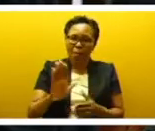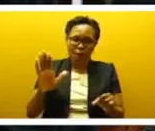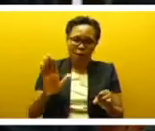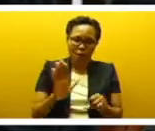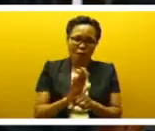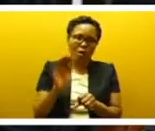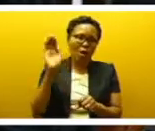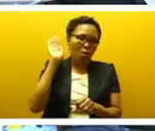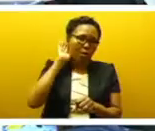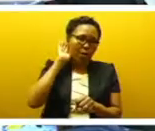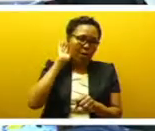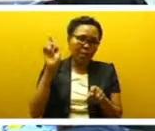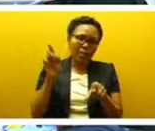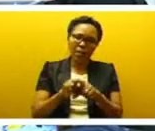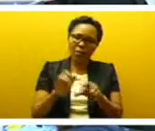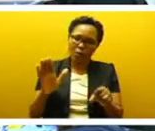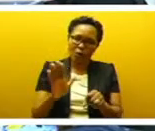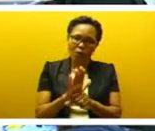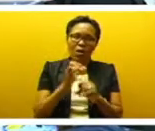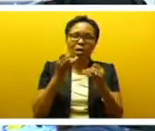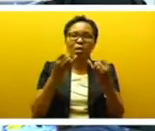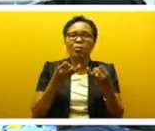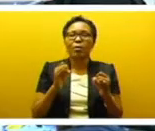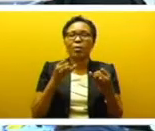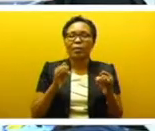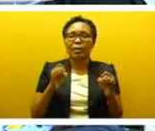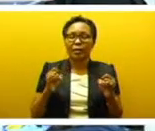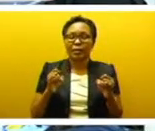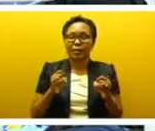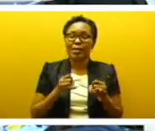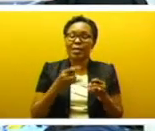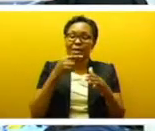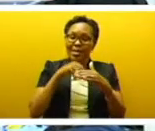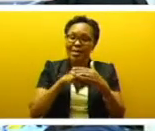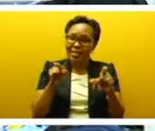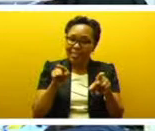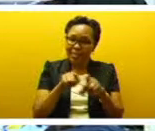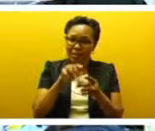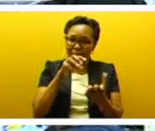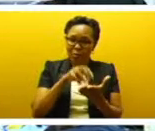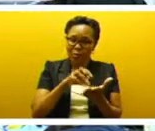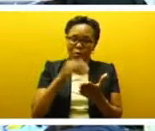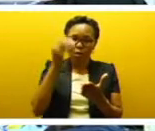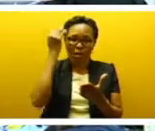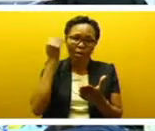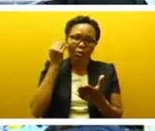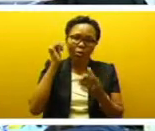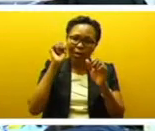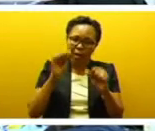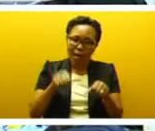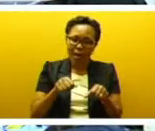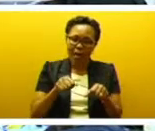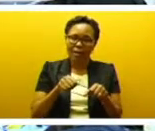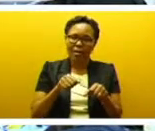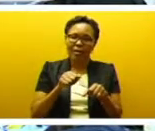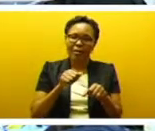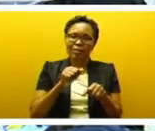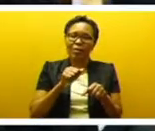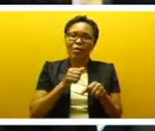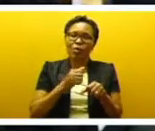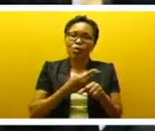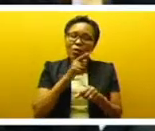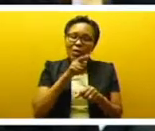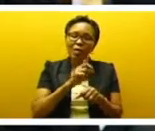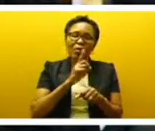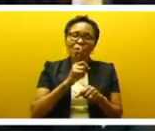fully executed. And in such a situation, the court would treat its order as an order that has to